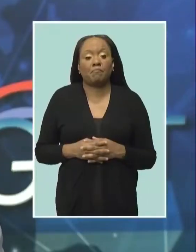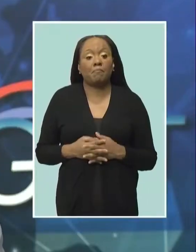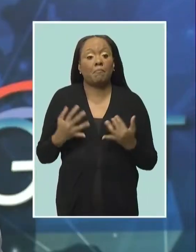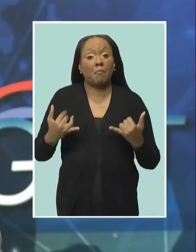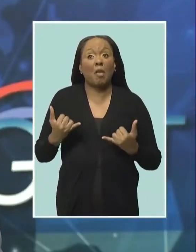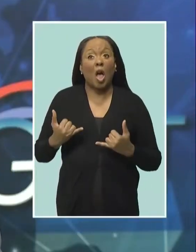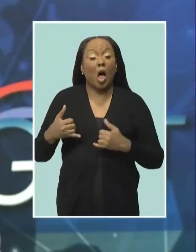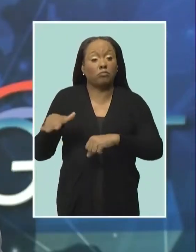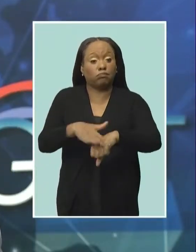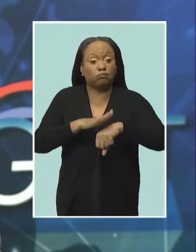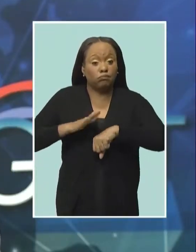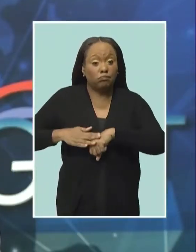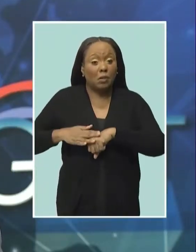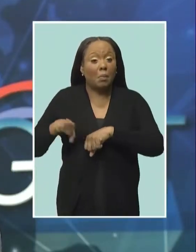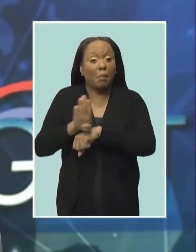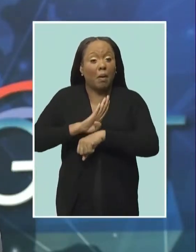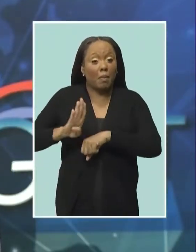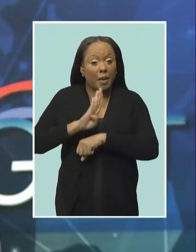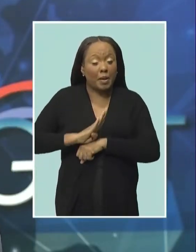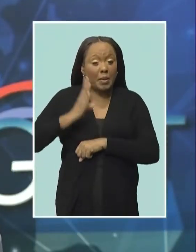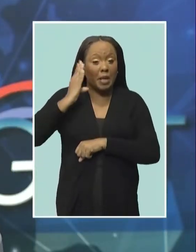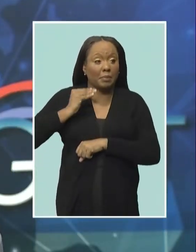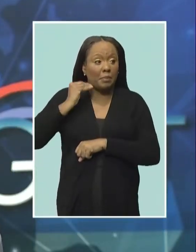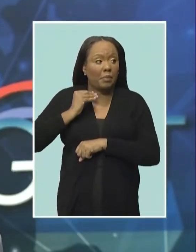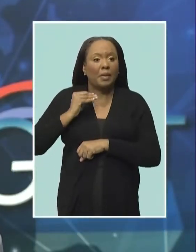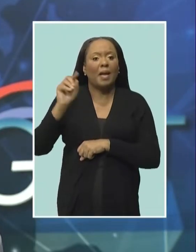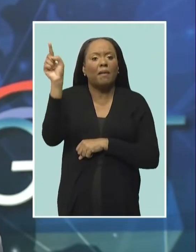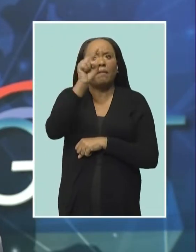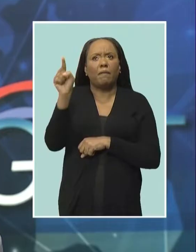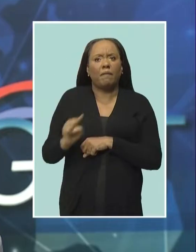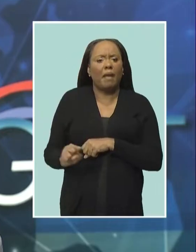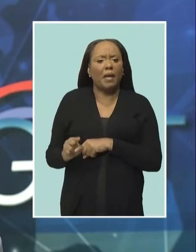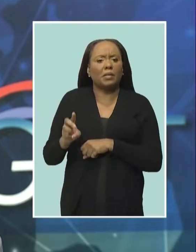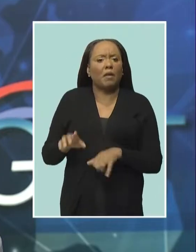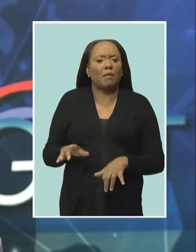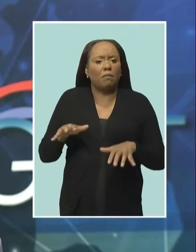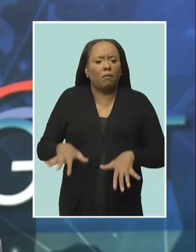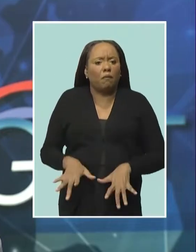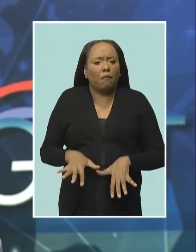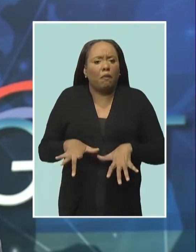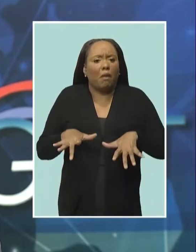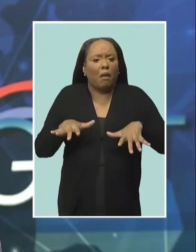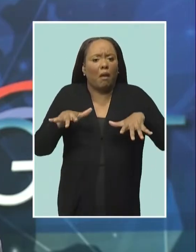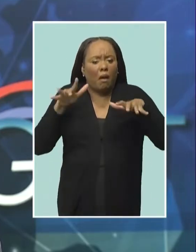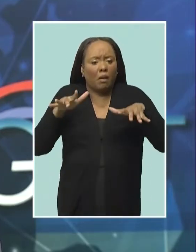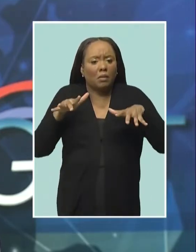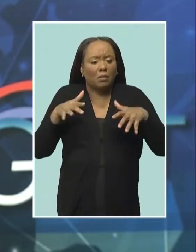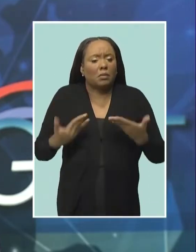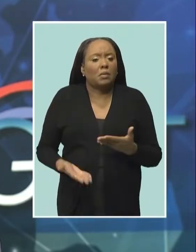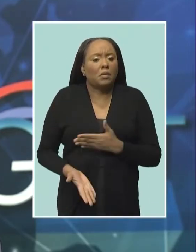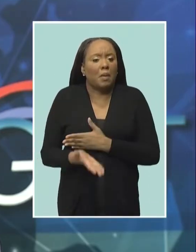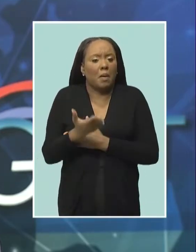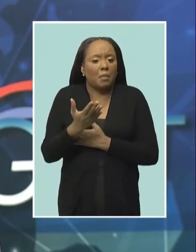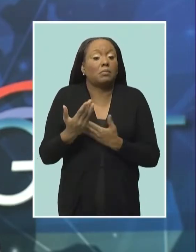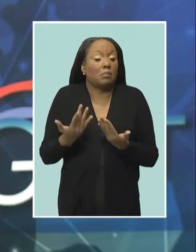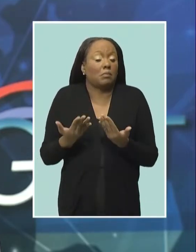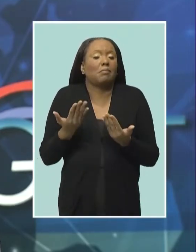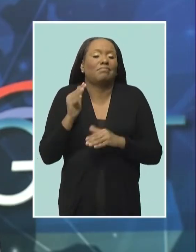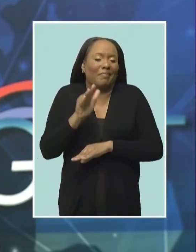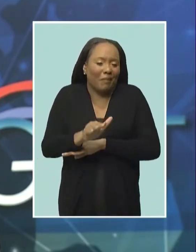A flash flood watch is in effect for Barbados. This alert was issued at 20 minutes to 6 this evening and will be